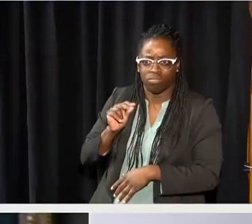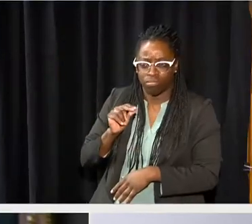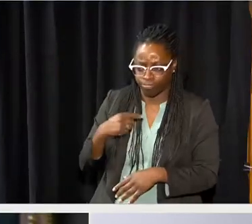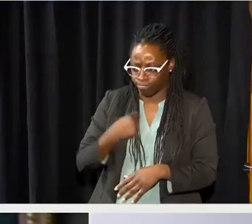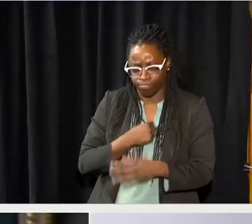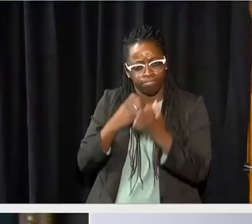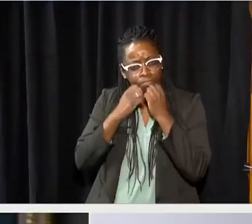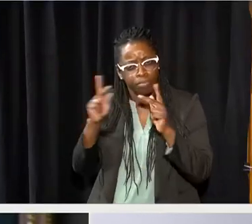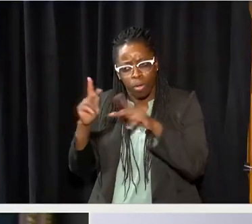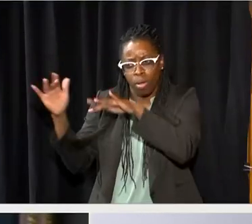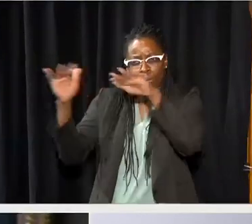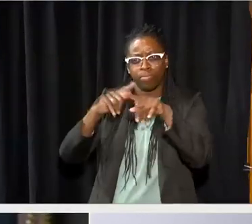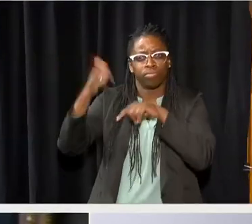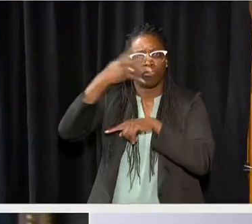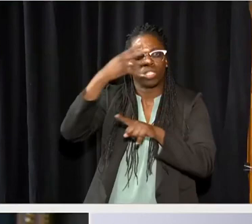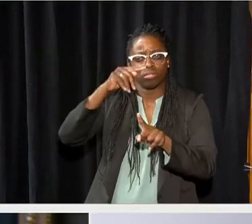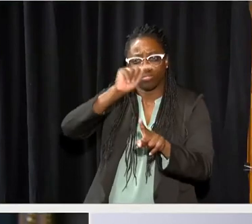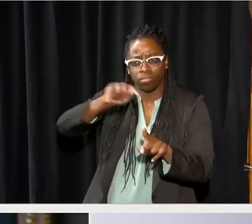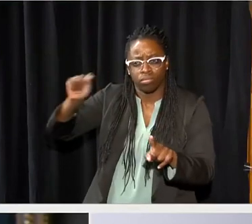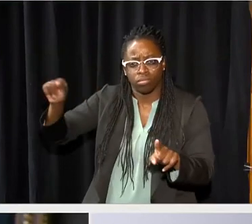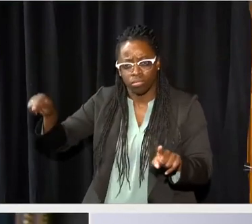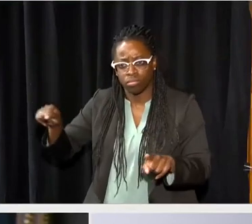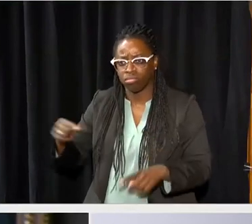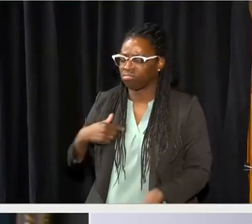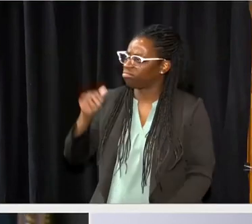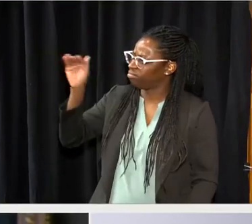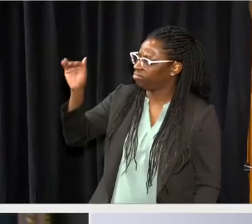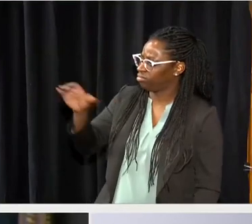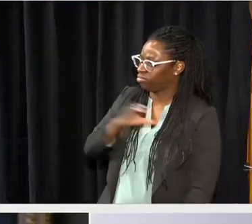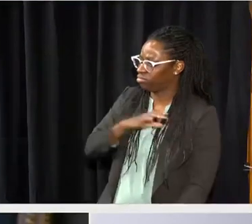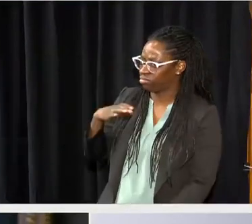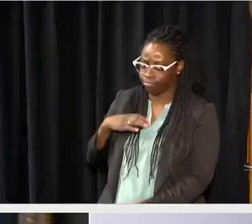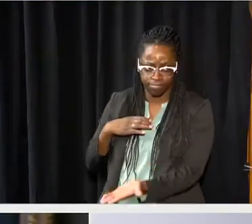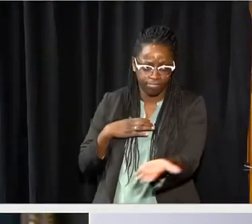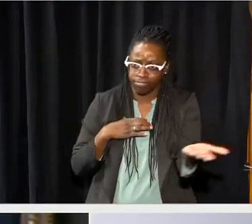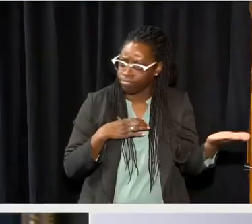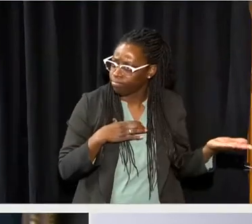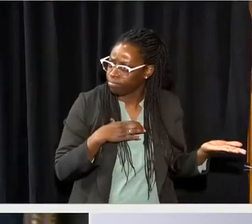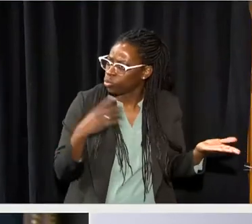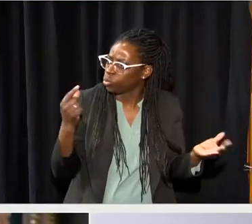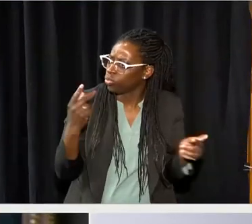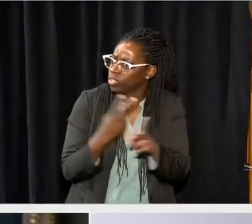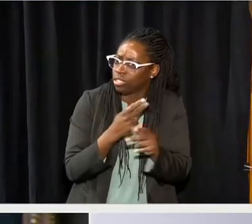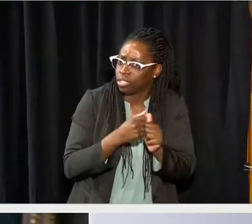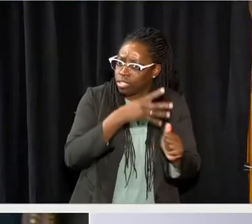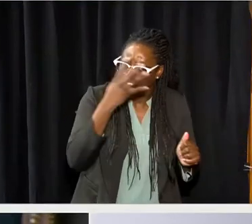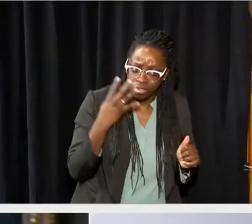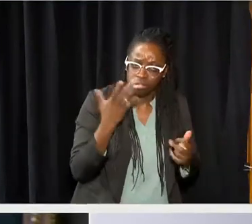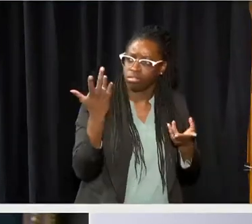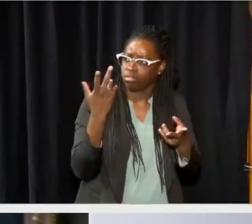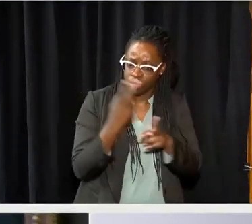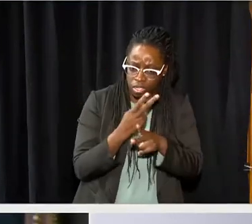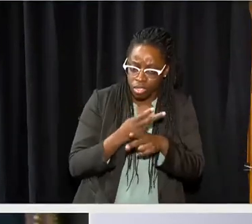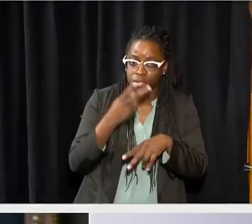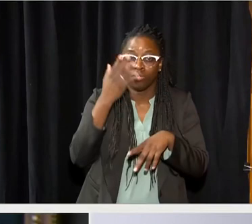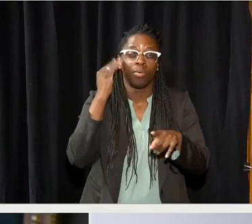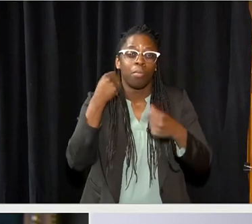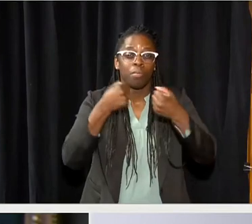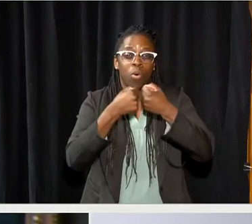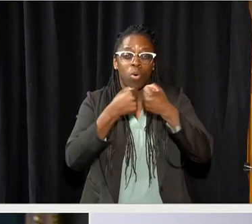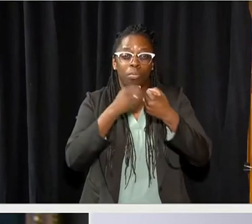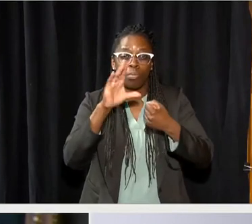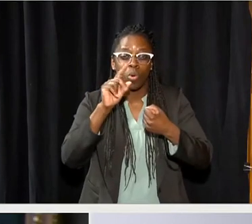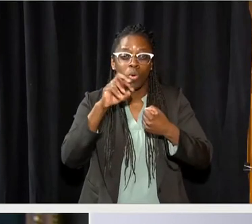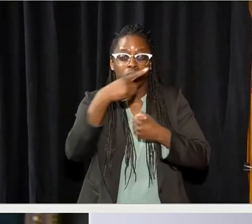this problem, we're going to continue to demand that Congress take action to fix the border, to get us funding.